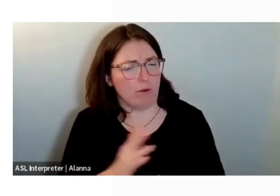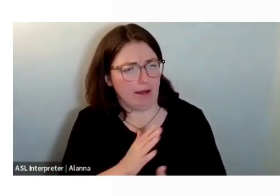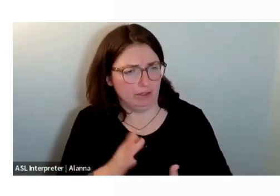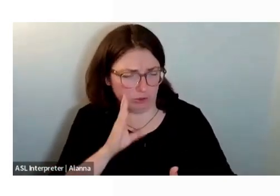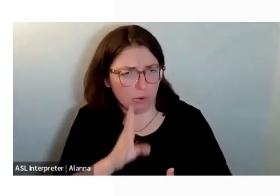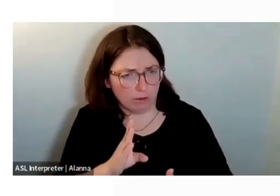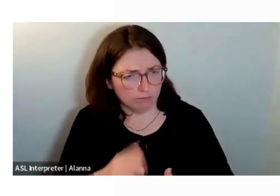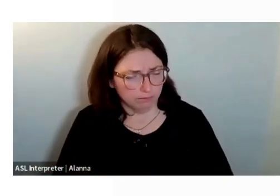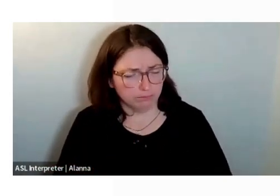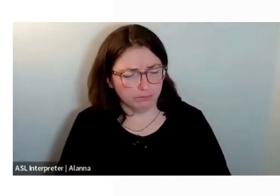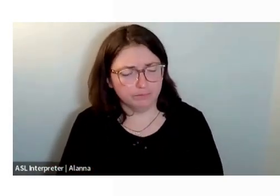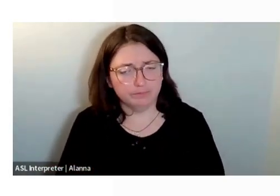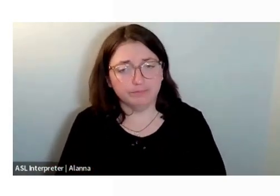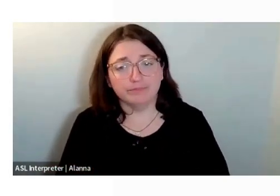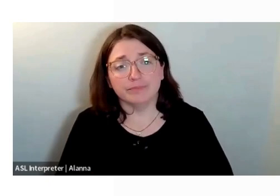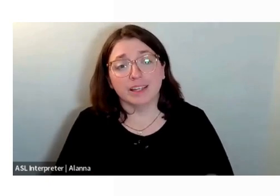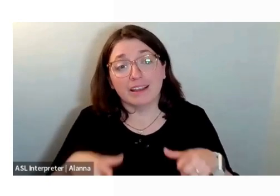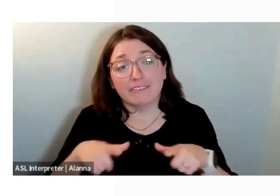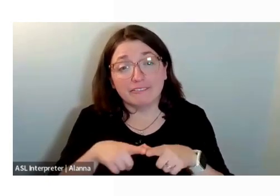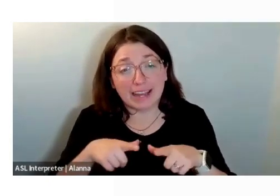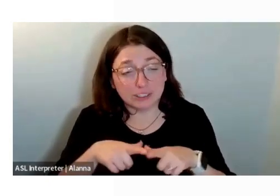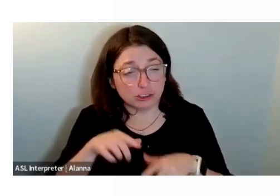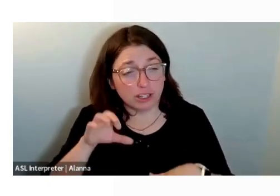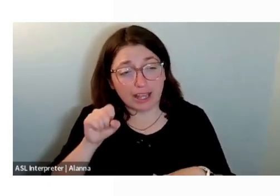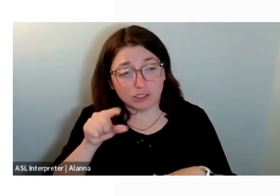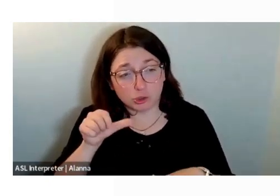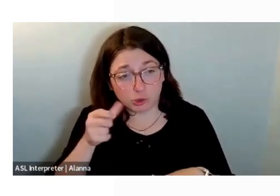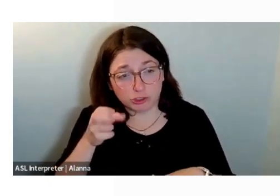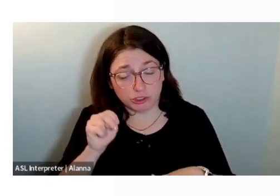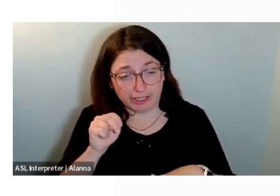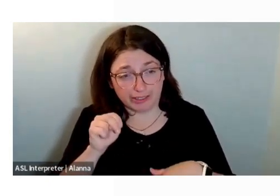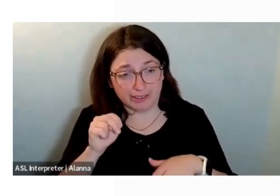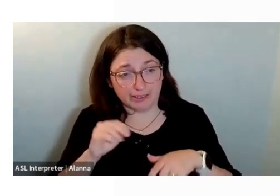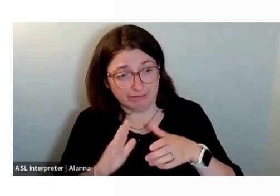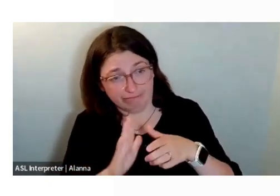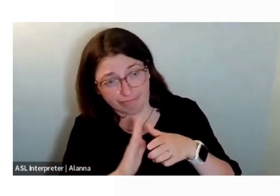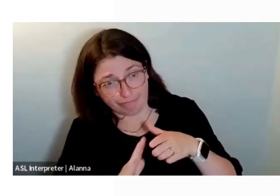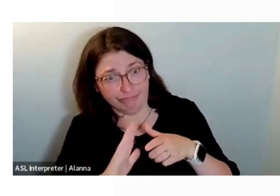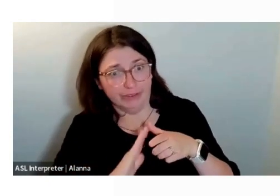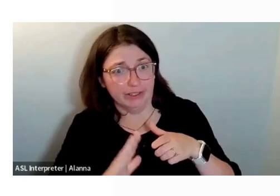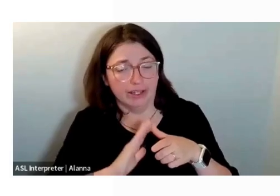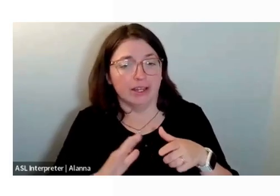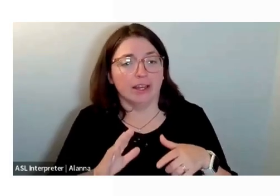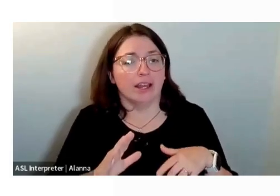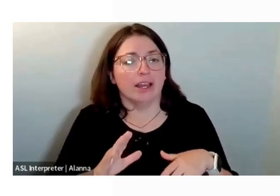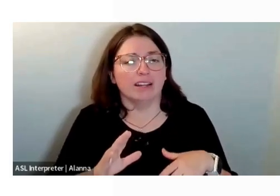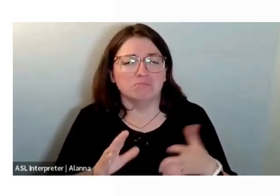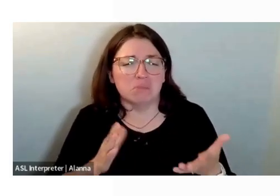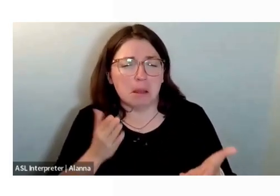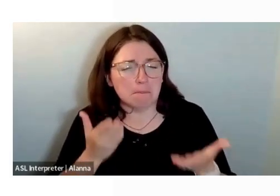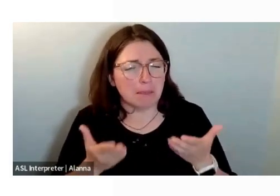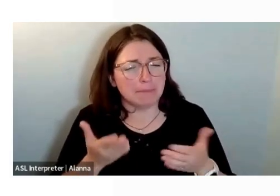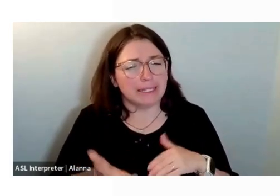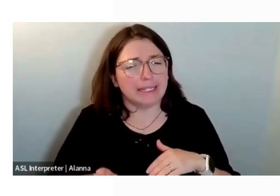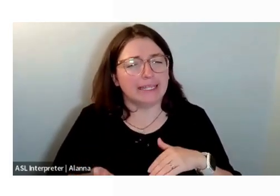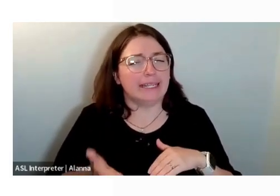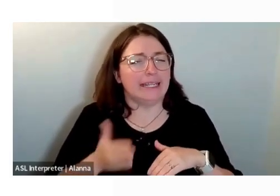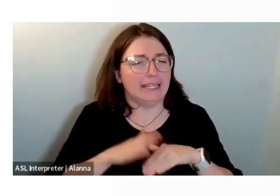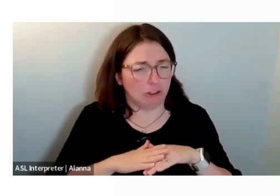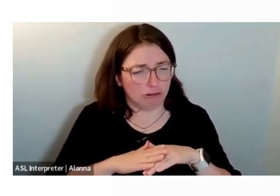Vaginal estrogen causes increases in systemic estrogen levels of between 4 and 8